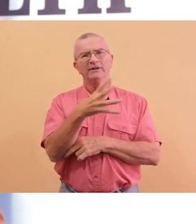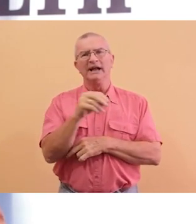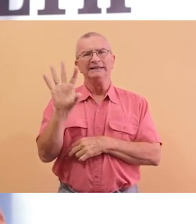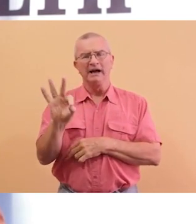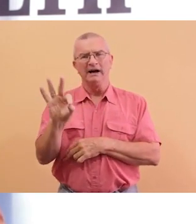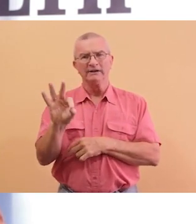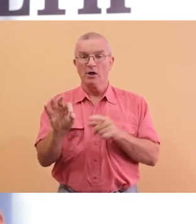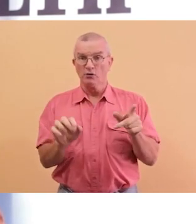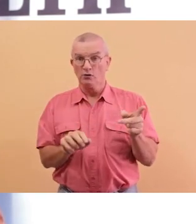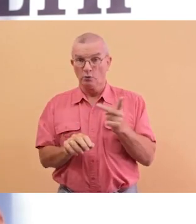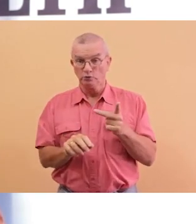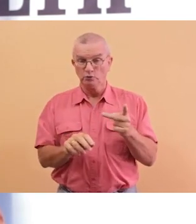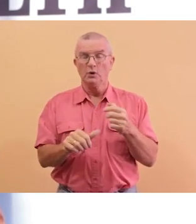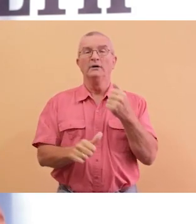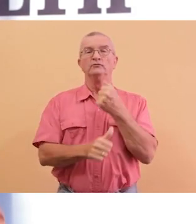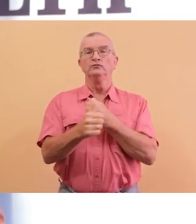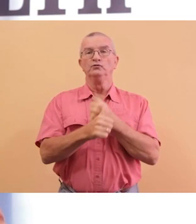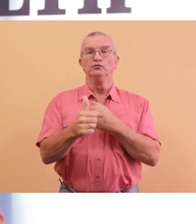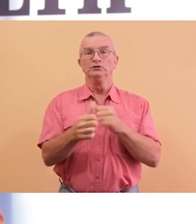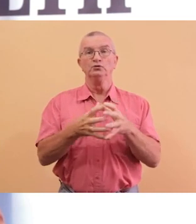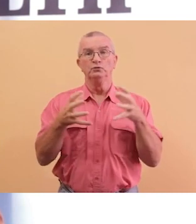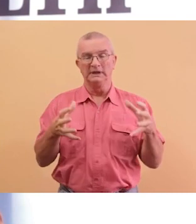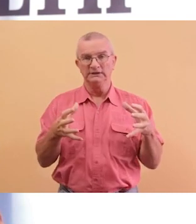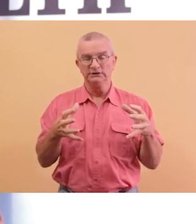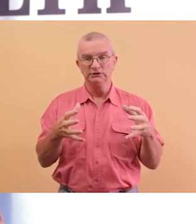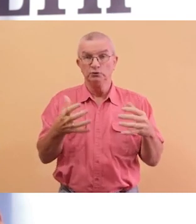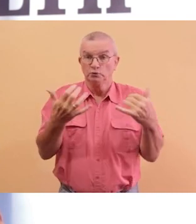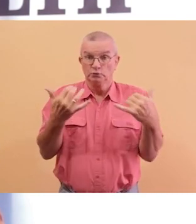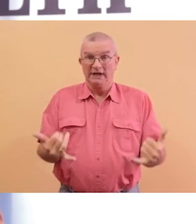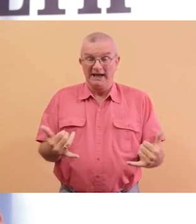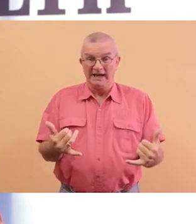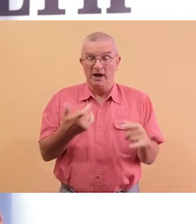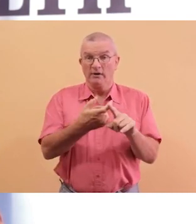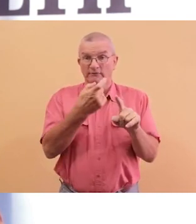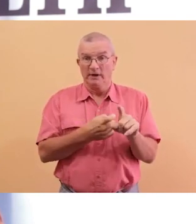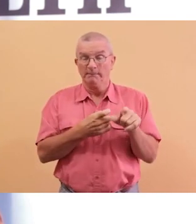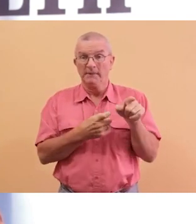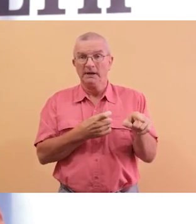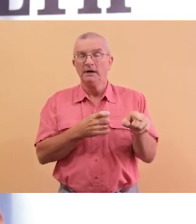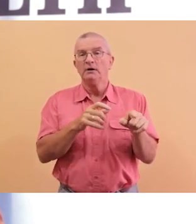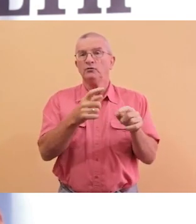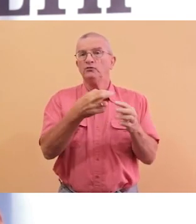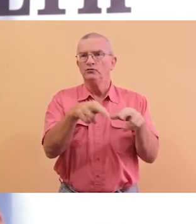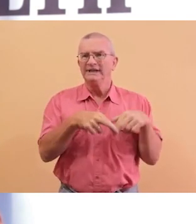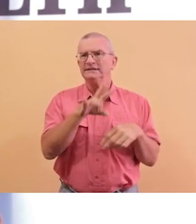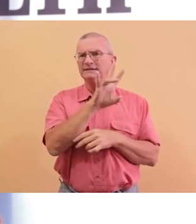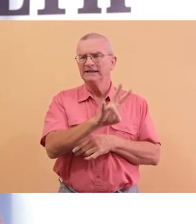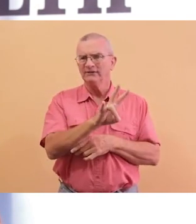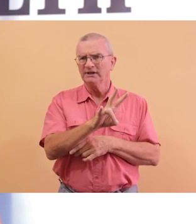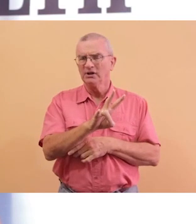remains high-risk areas. Today, the majority are coming from Region 7, and